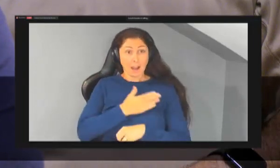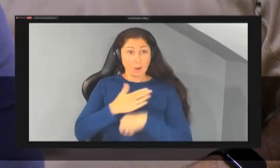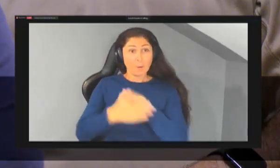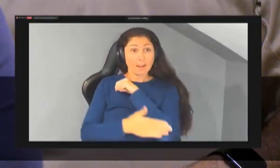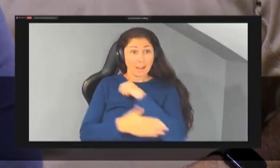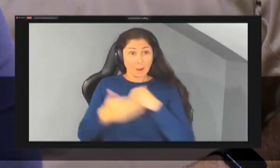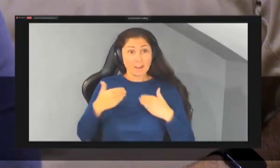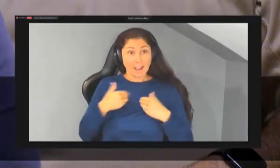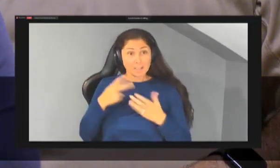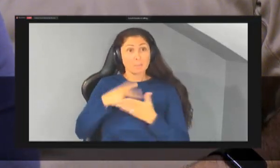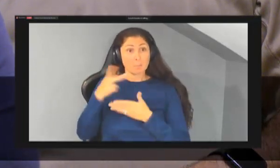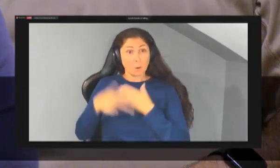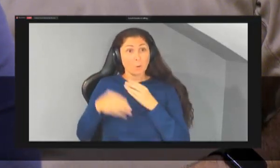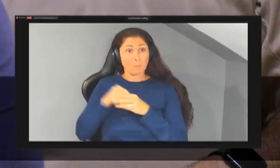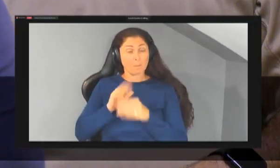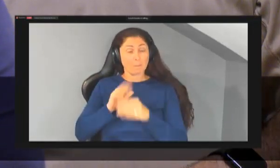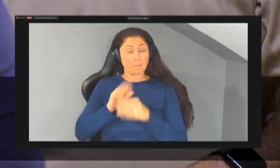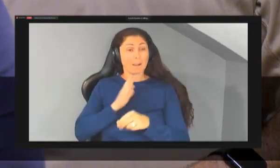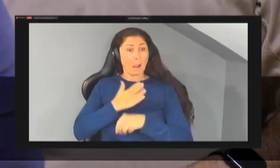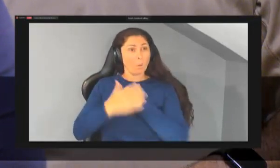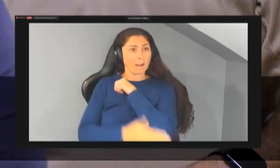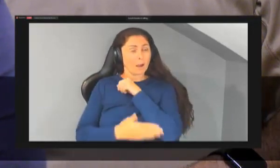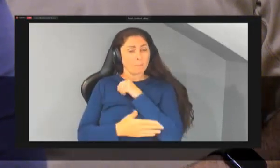parks. You know, like,